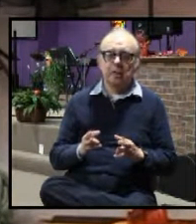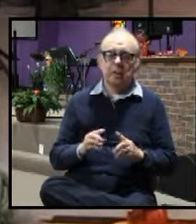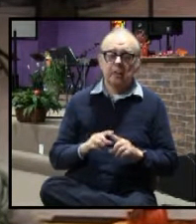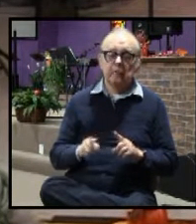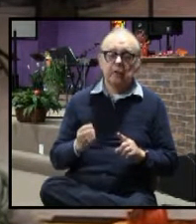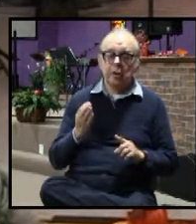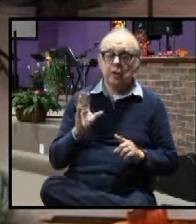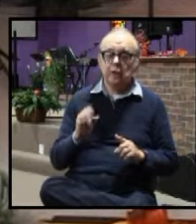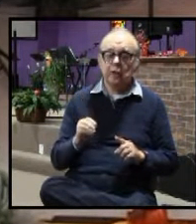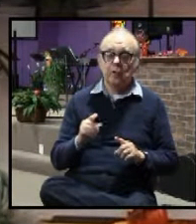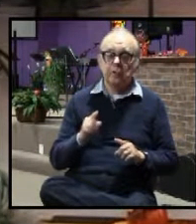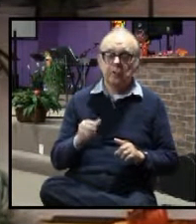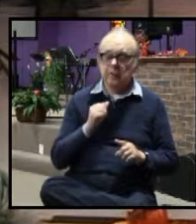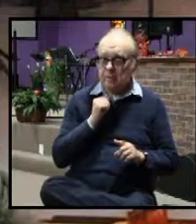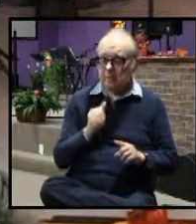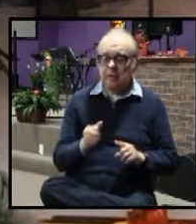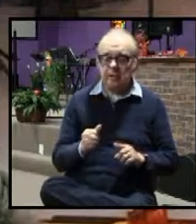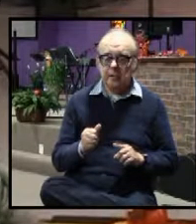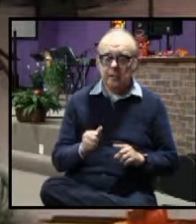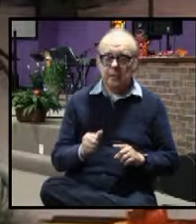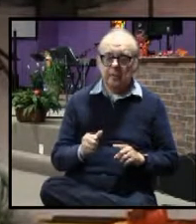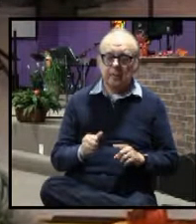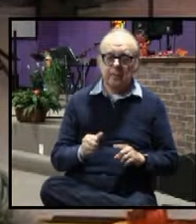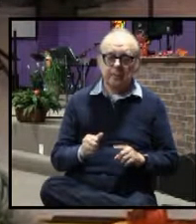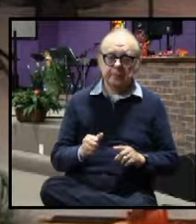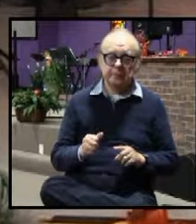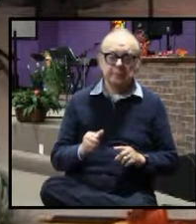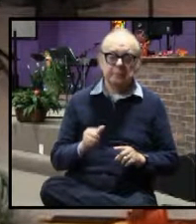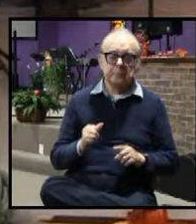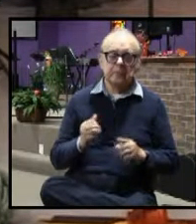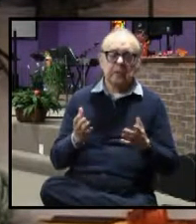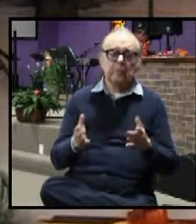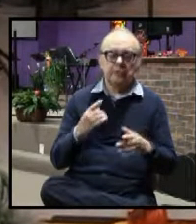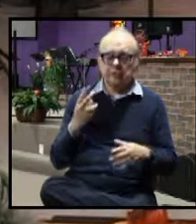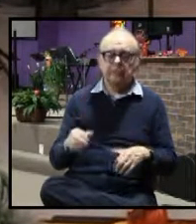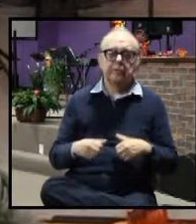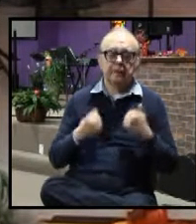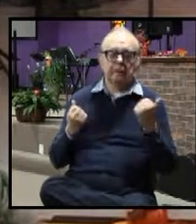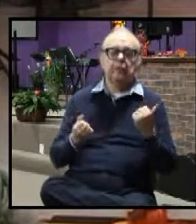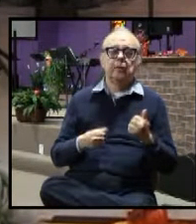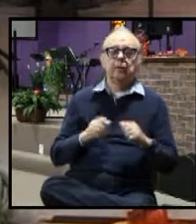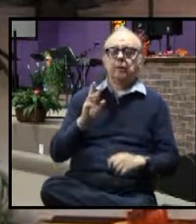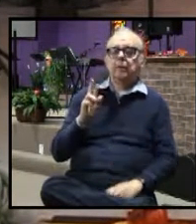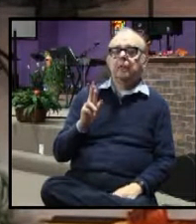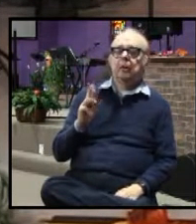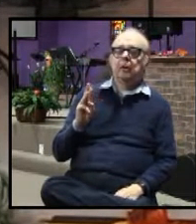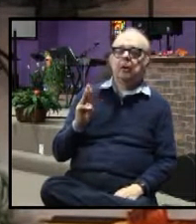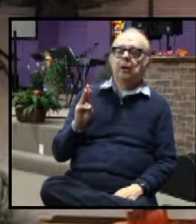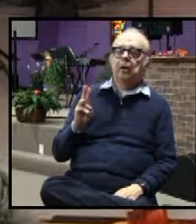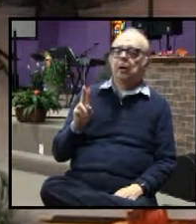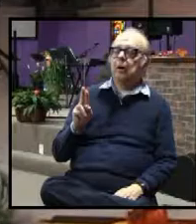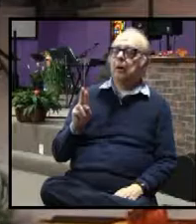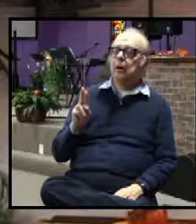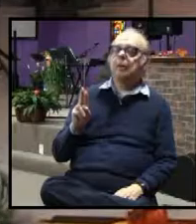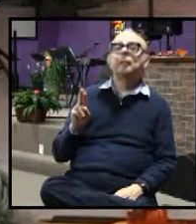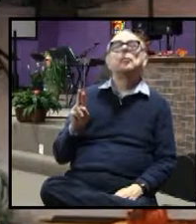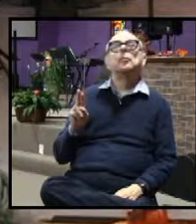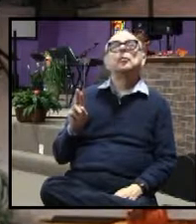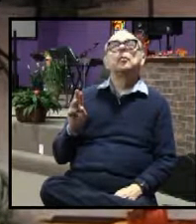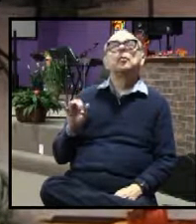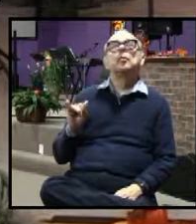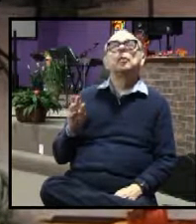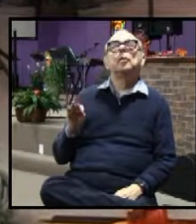but no, you're not. You want to see survival? Go to Rwanda. You want to see survival? Go to